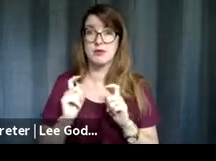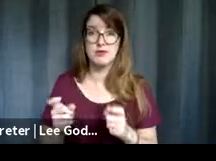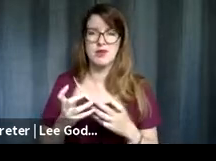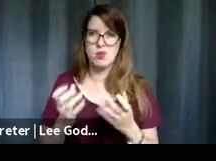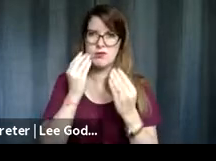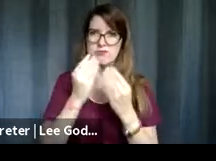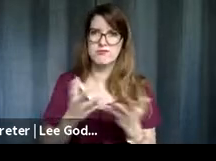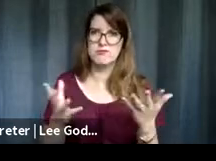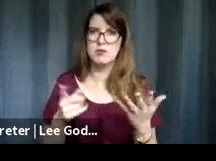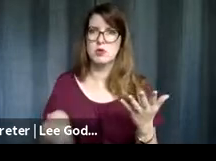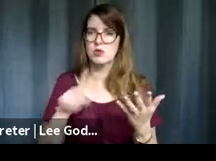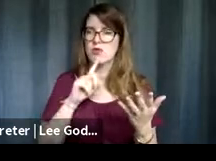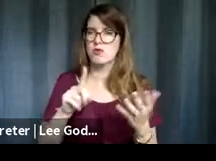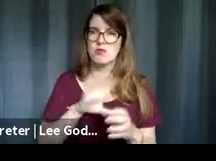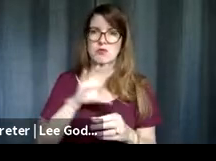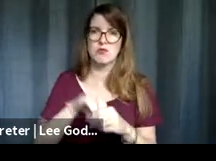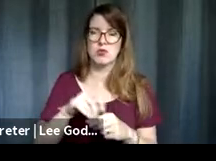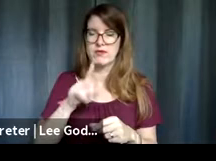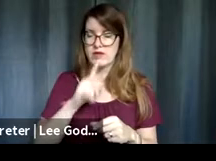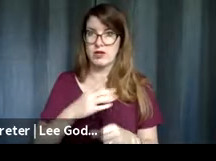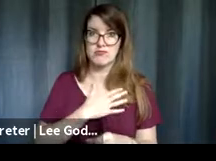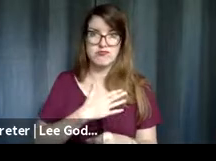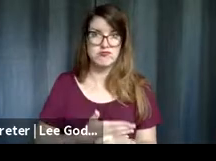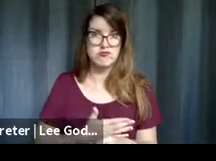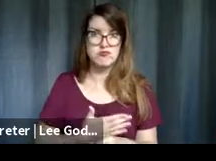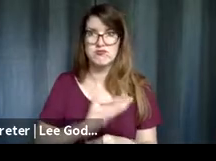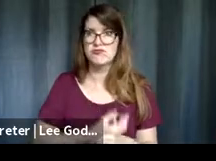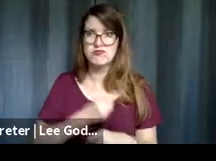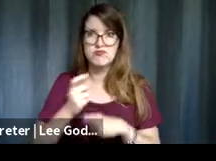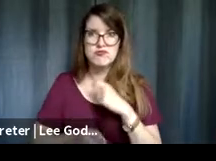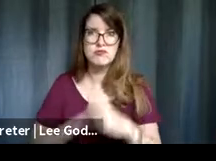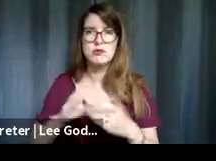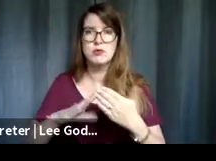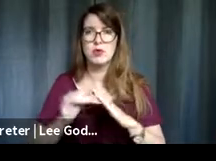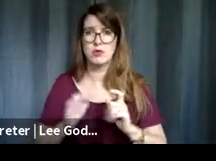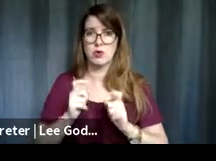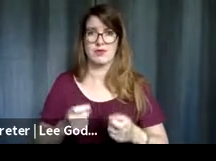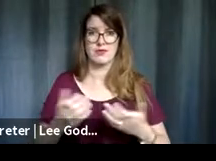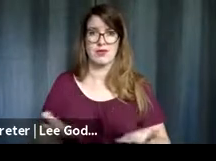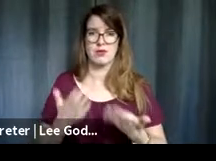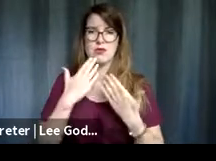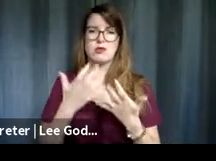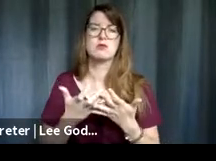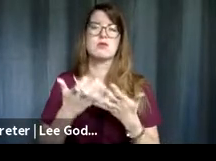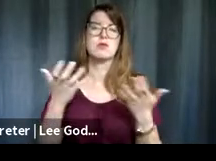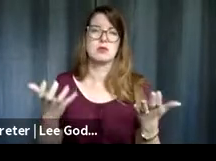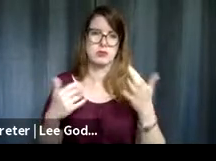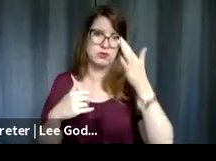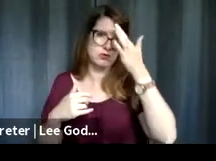just want to let you guys know that you guys are part of a very generous community. So if you give here at Gateway, thank you so much for your